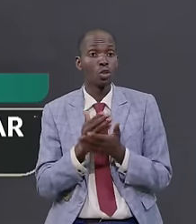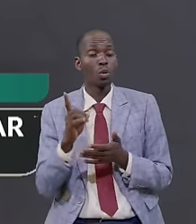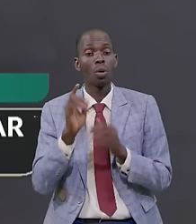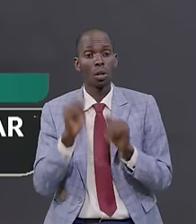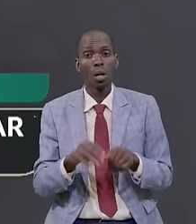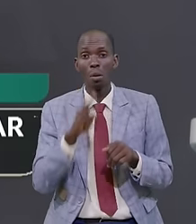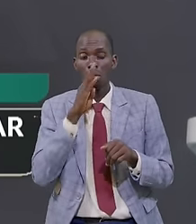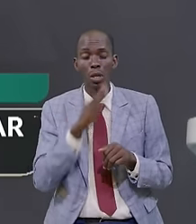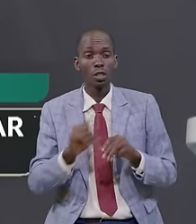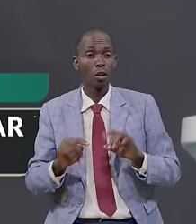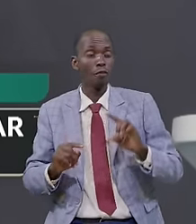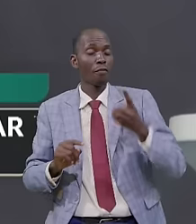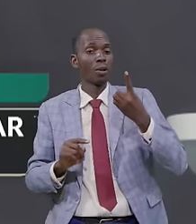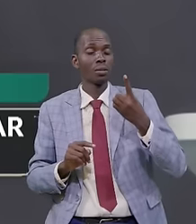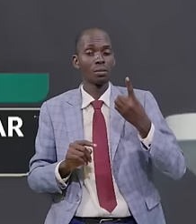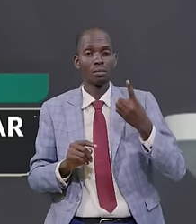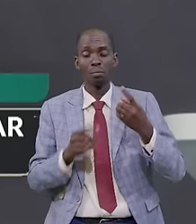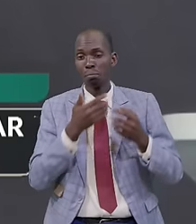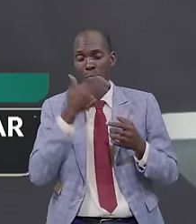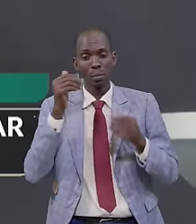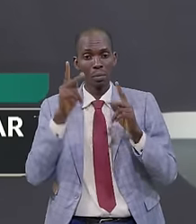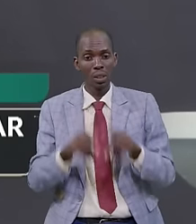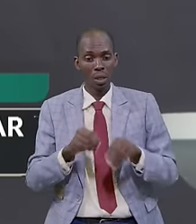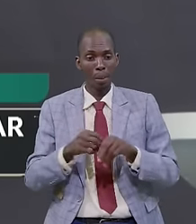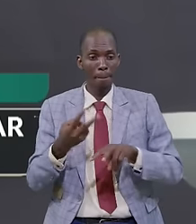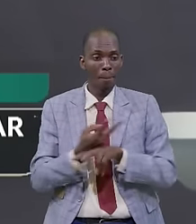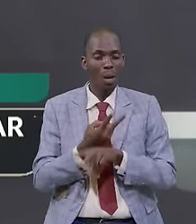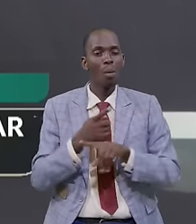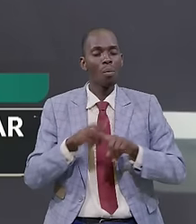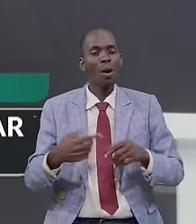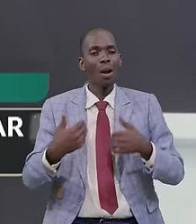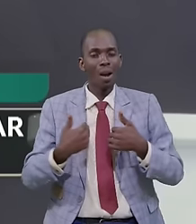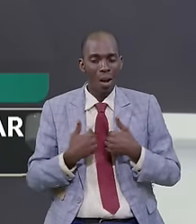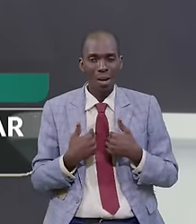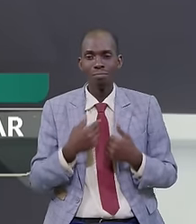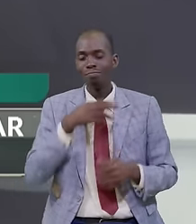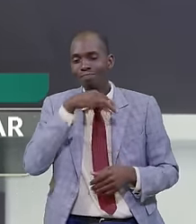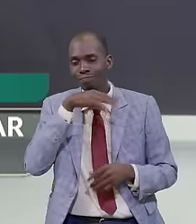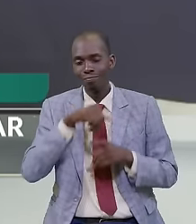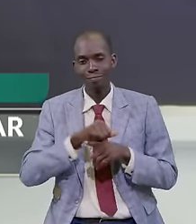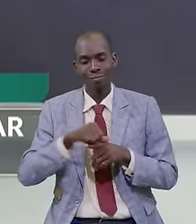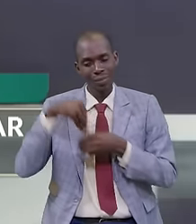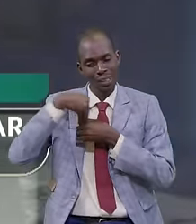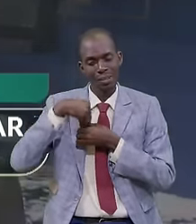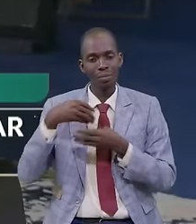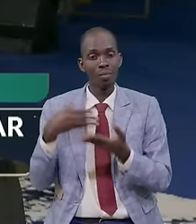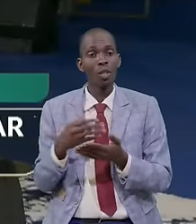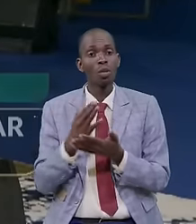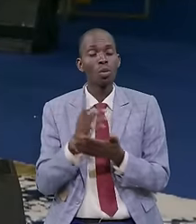and have corruption. A person might be first class, is standing out